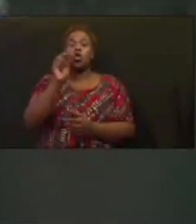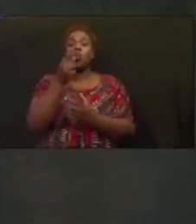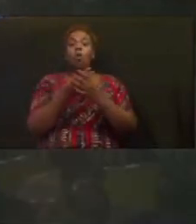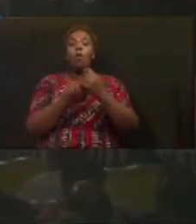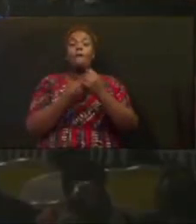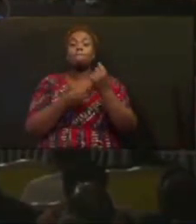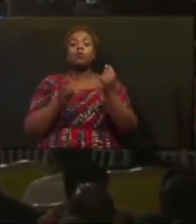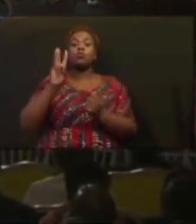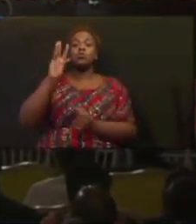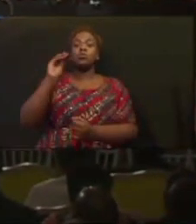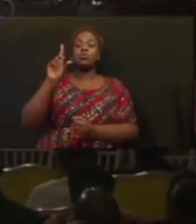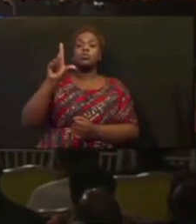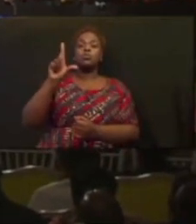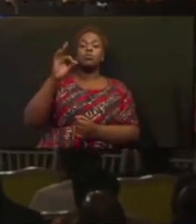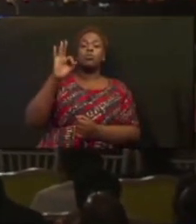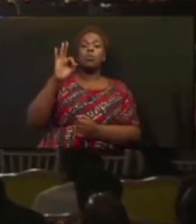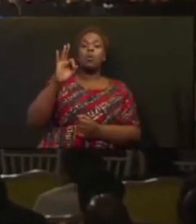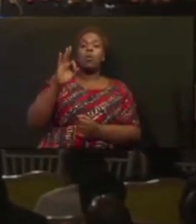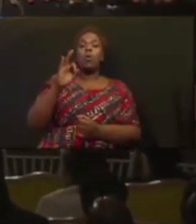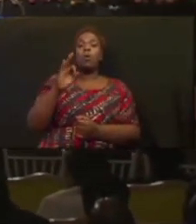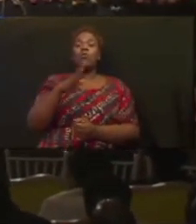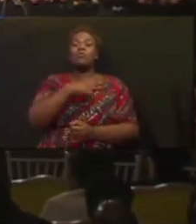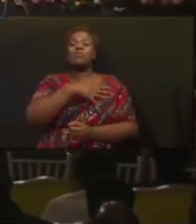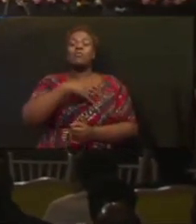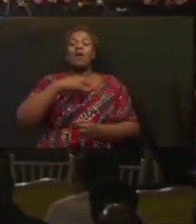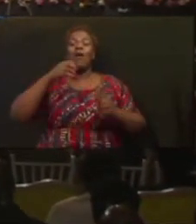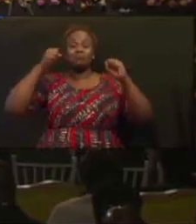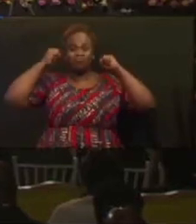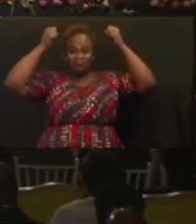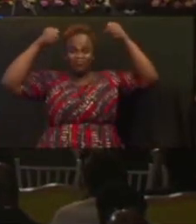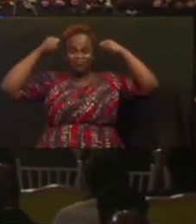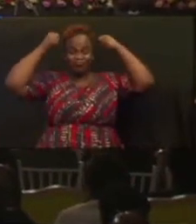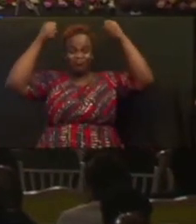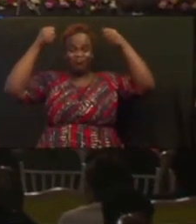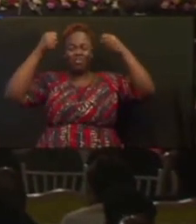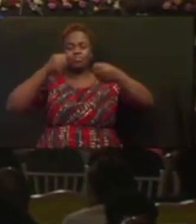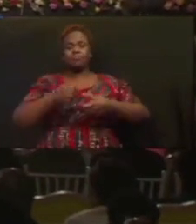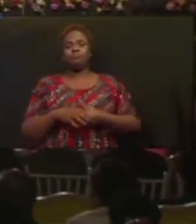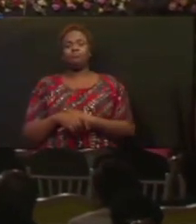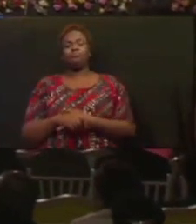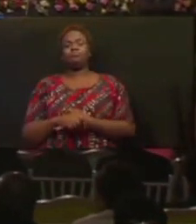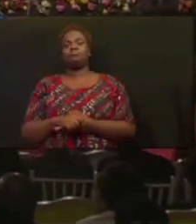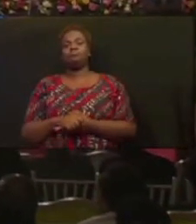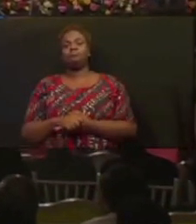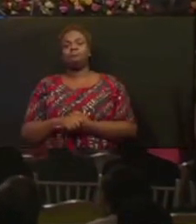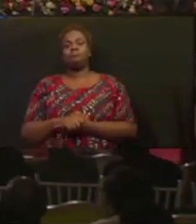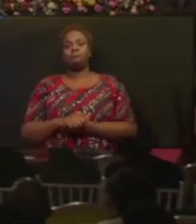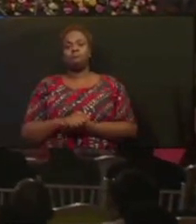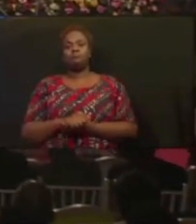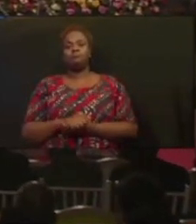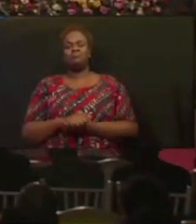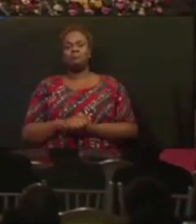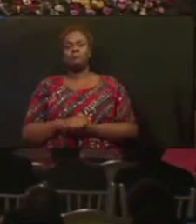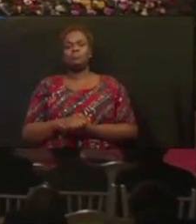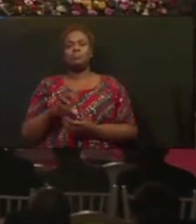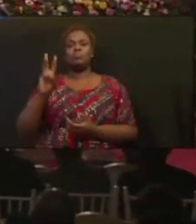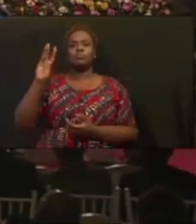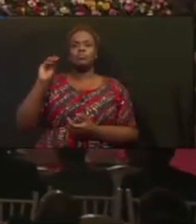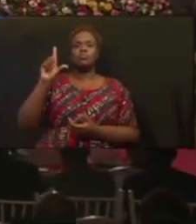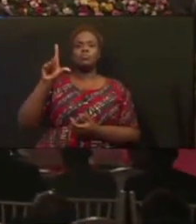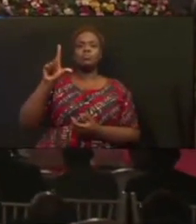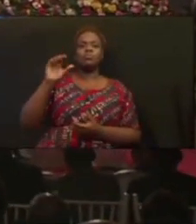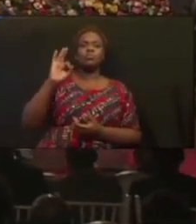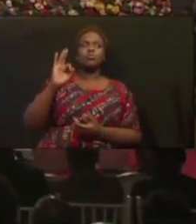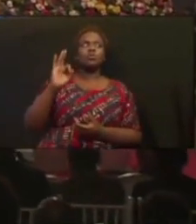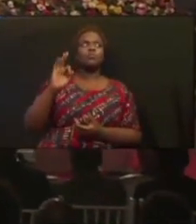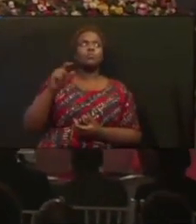The wolf is your PhD you are carrying. The sheep is that you are a prophet within. The wolf is that you are a